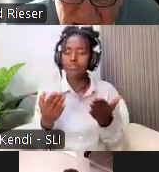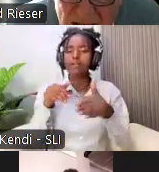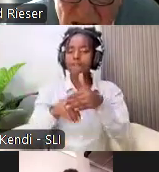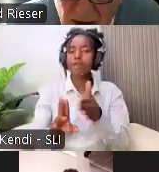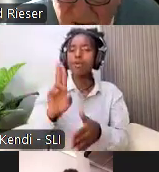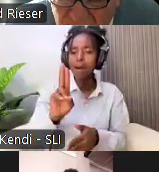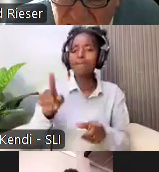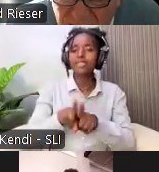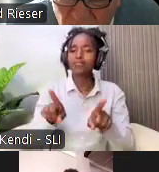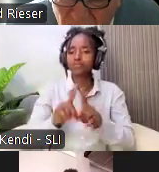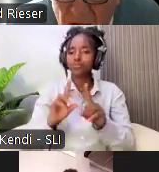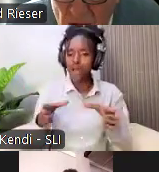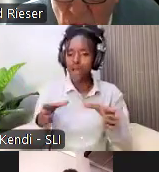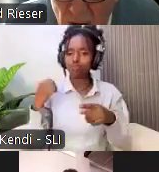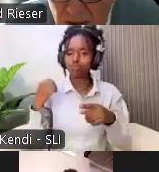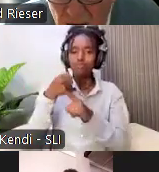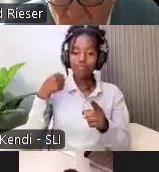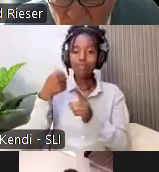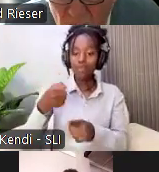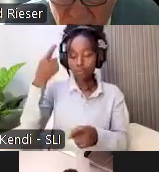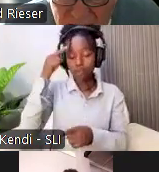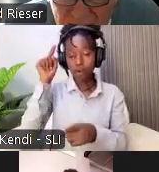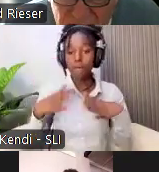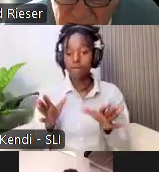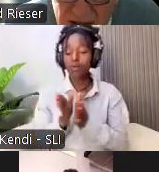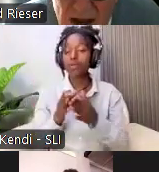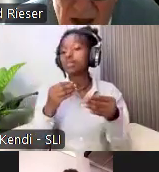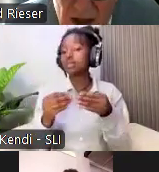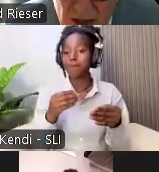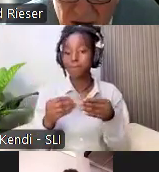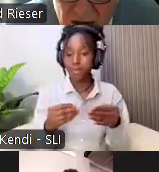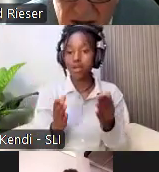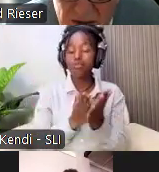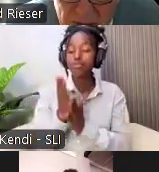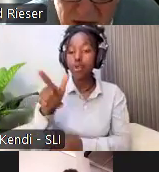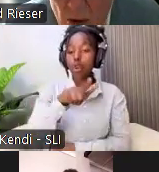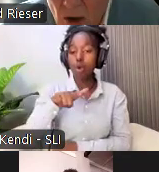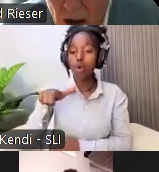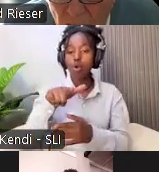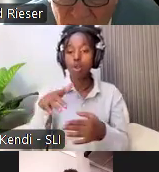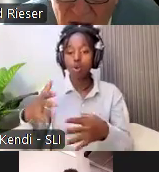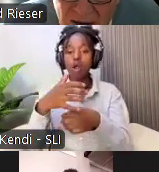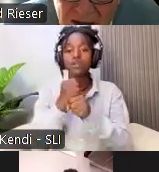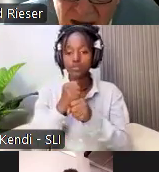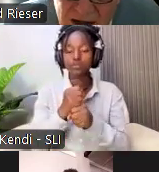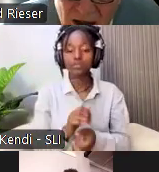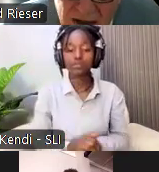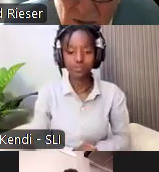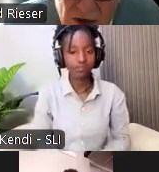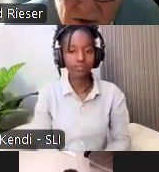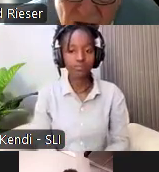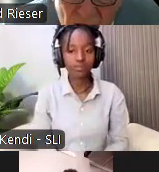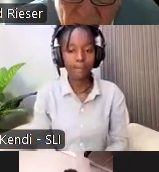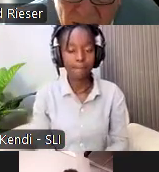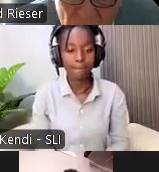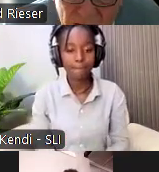up their case and fighting for them with local organizations. there is people say, oh, well, we don't know how to get started.